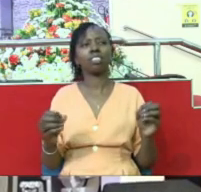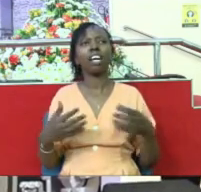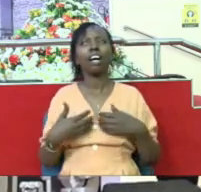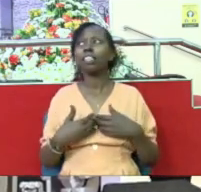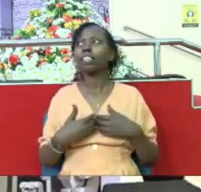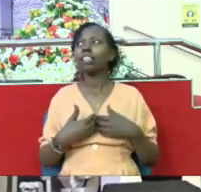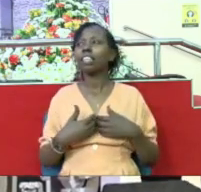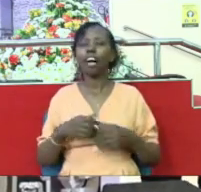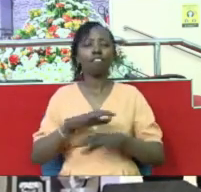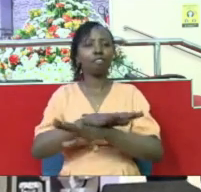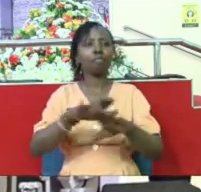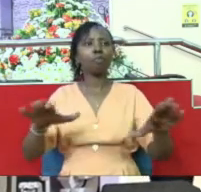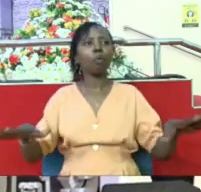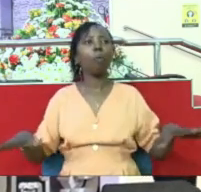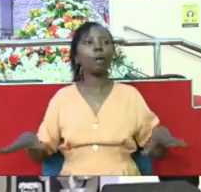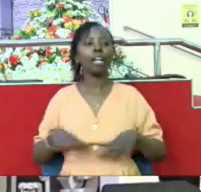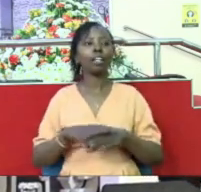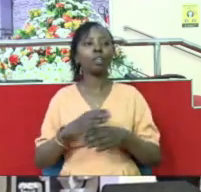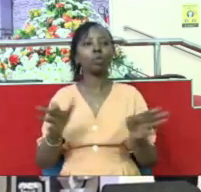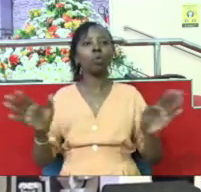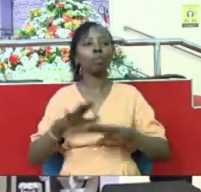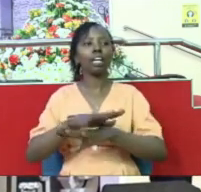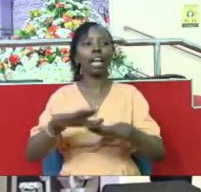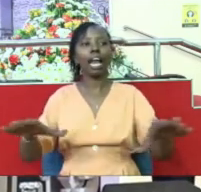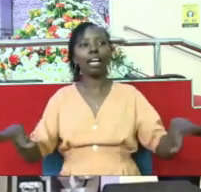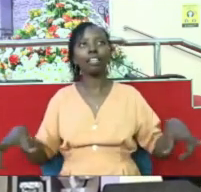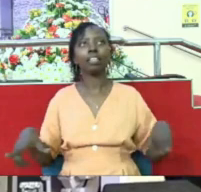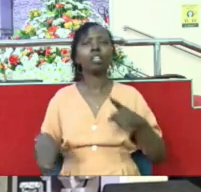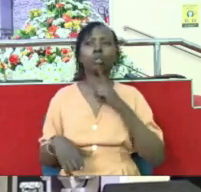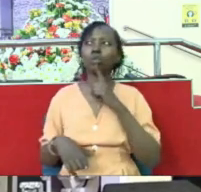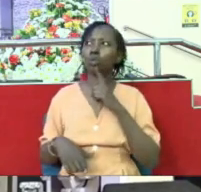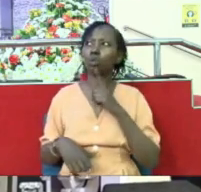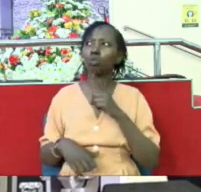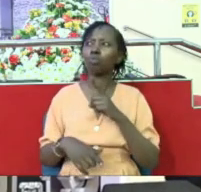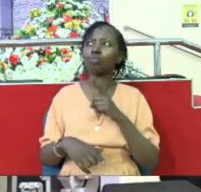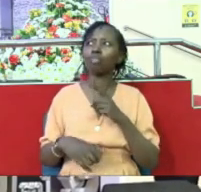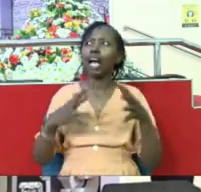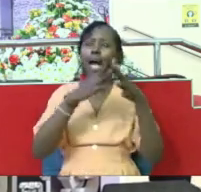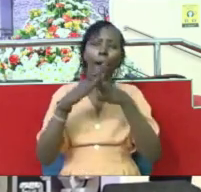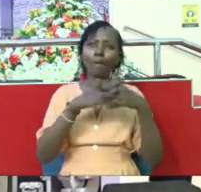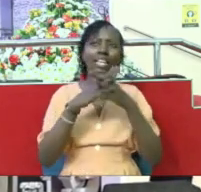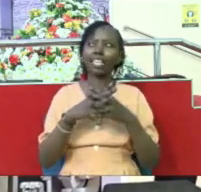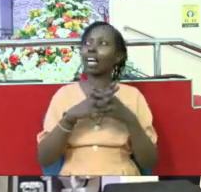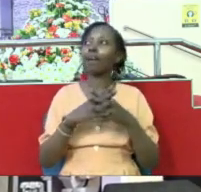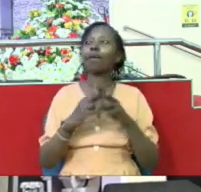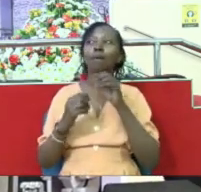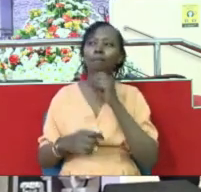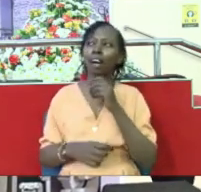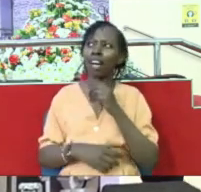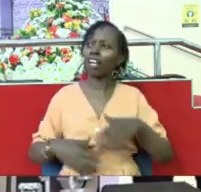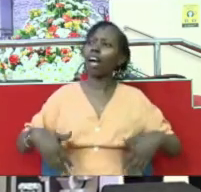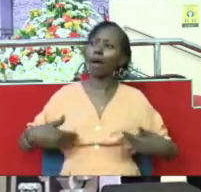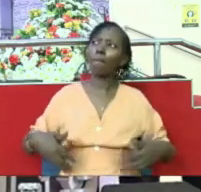So we were with him up there. I was showing him the school. So we went up there. He was so impressed. Tukaona akafurahia sana. So he